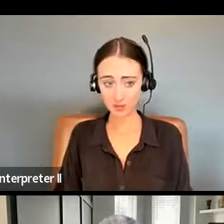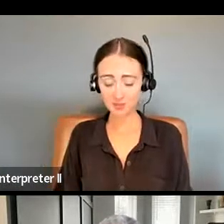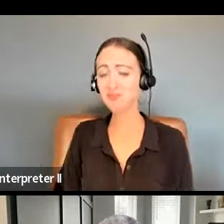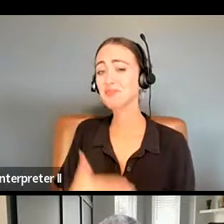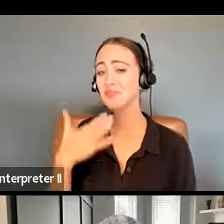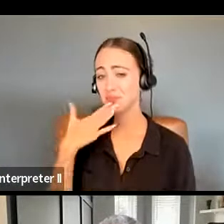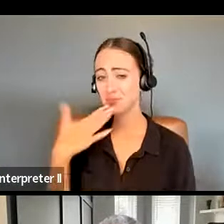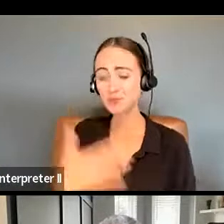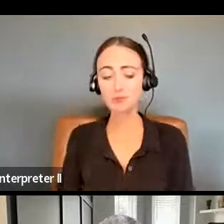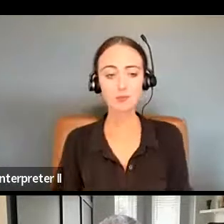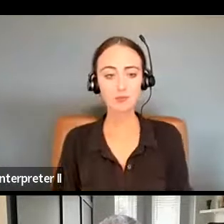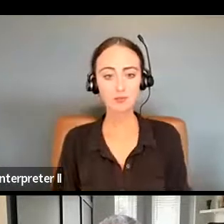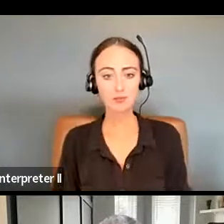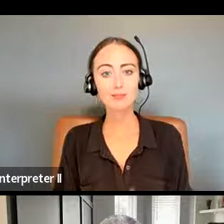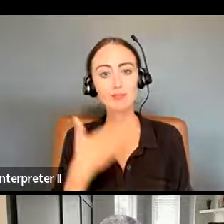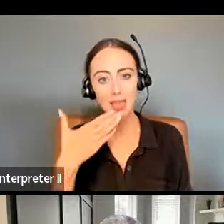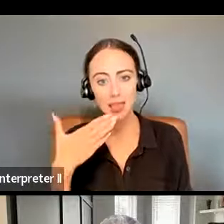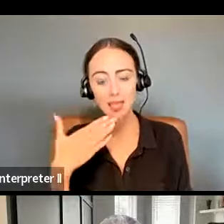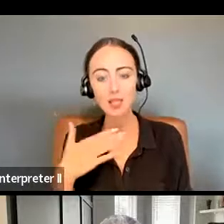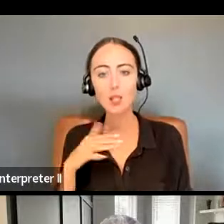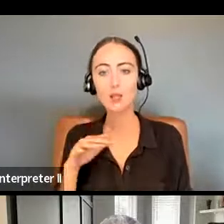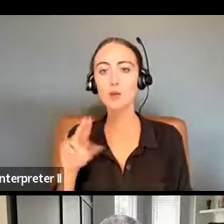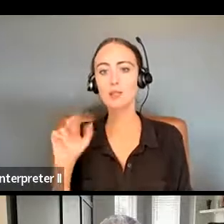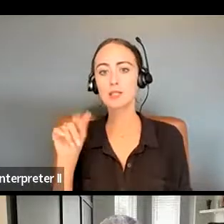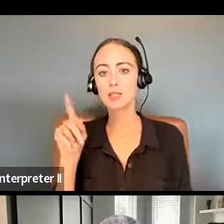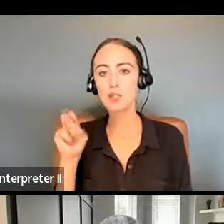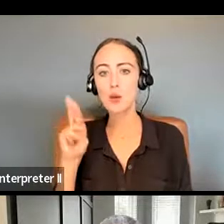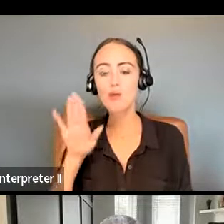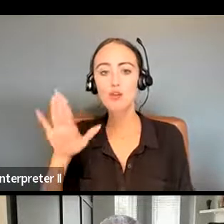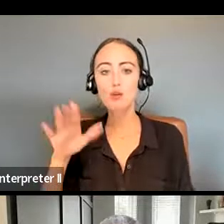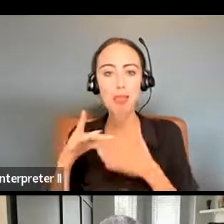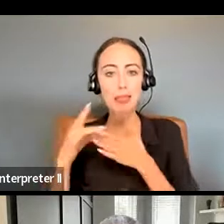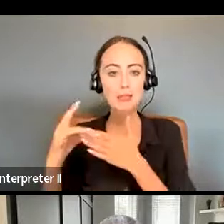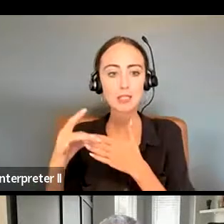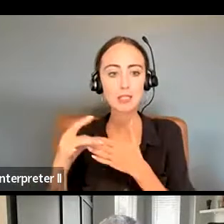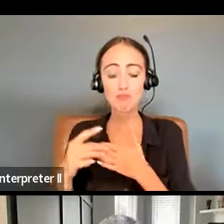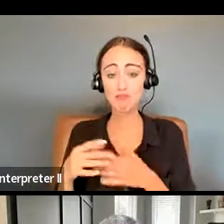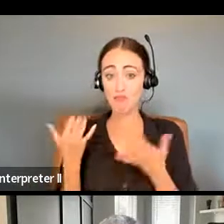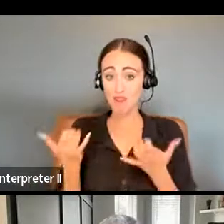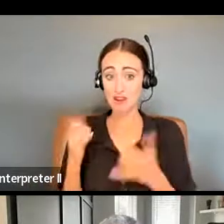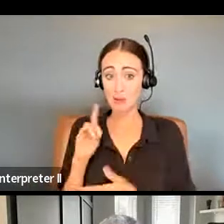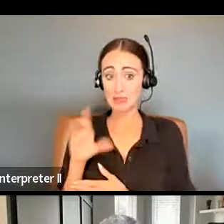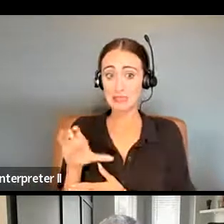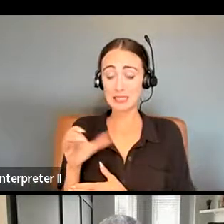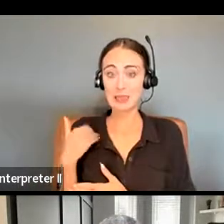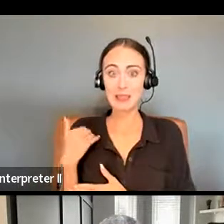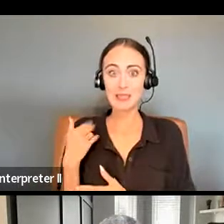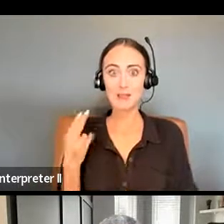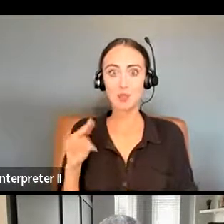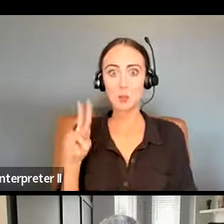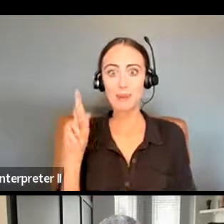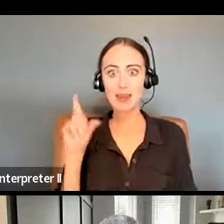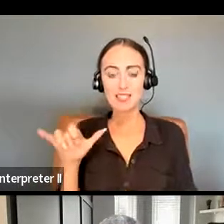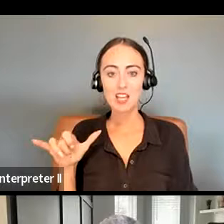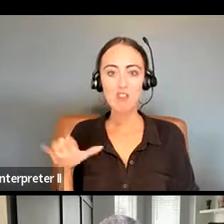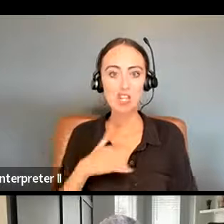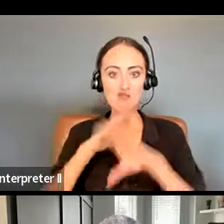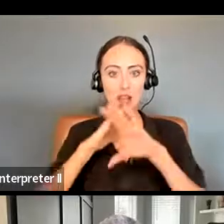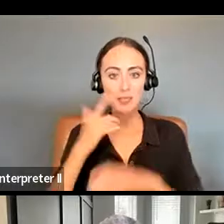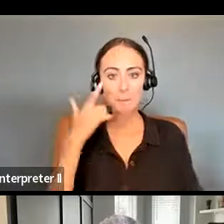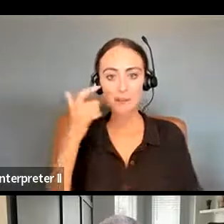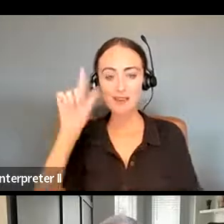Thank you, Chairman, and thank you, Councilmember Nadeau, for your leadership here. The district is currently facing a humanitarian crisis because